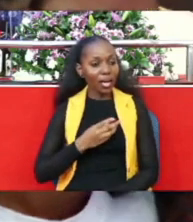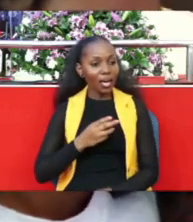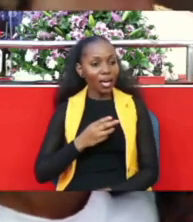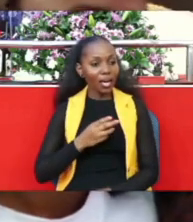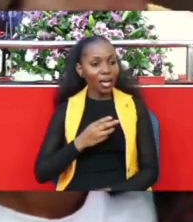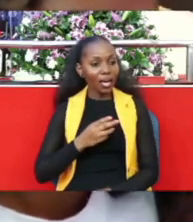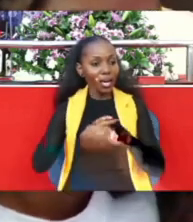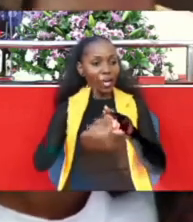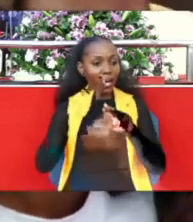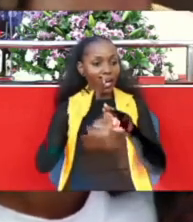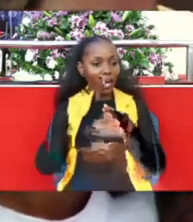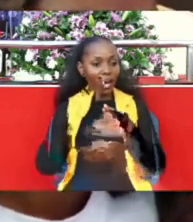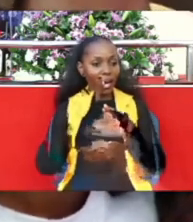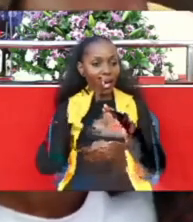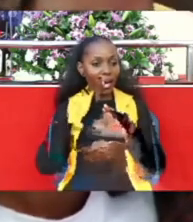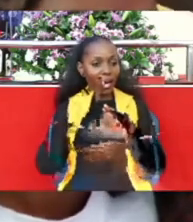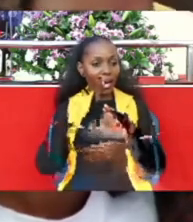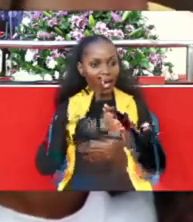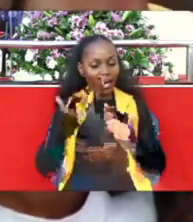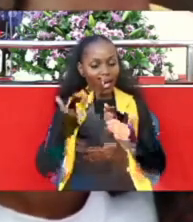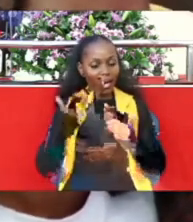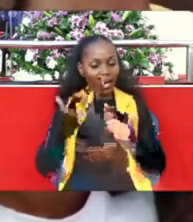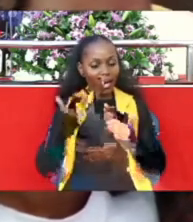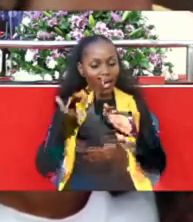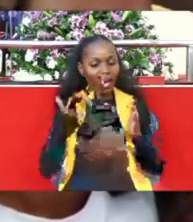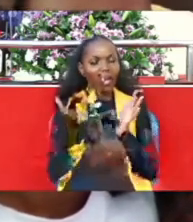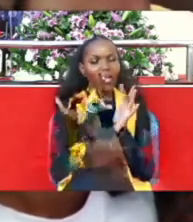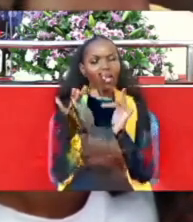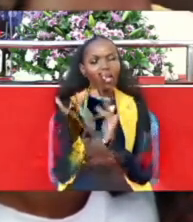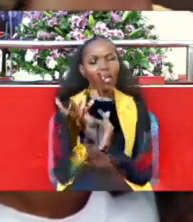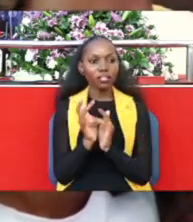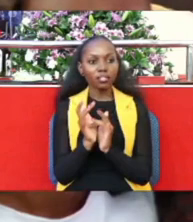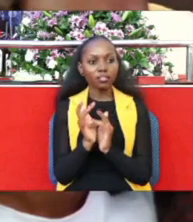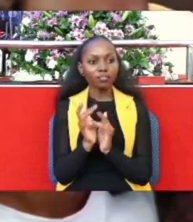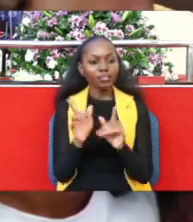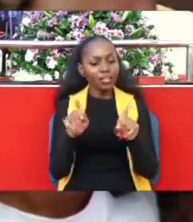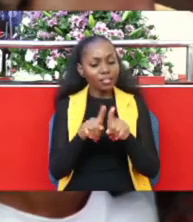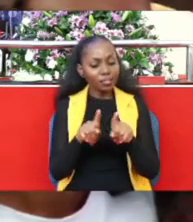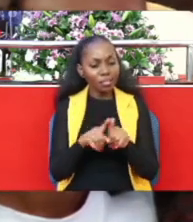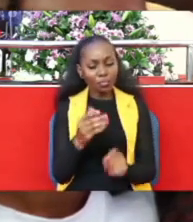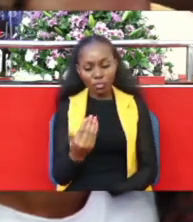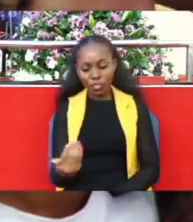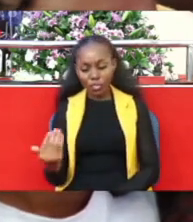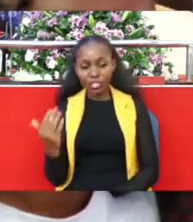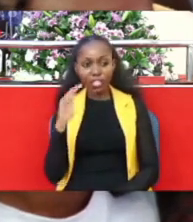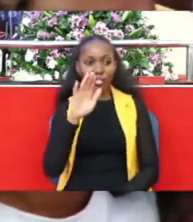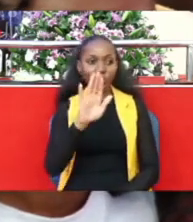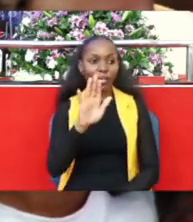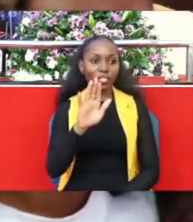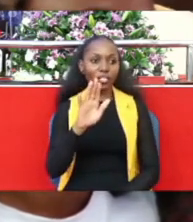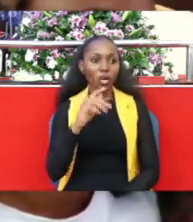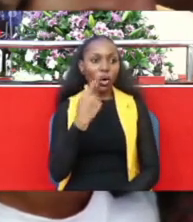We have occupied that space. Even your children who are bothering you, some of them are in